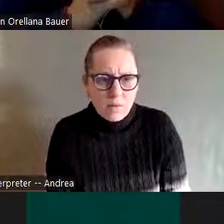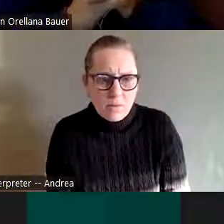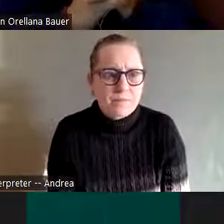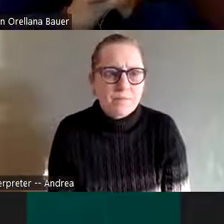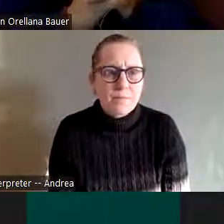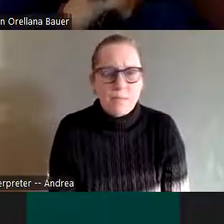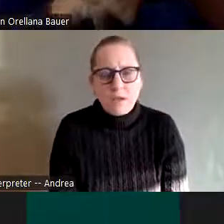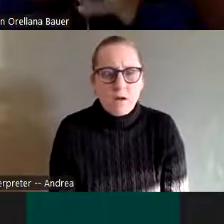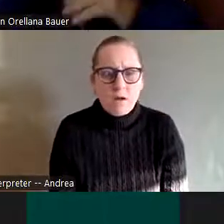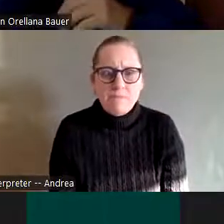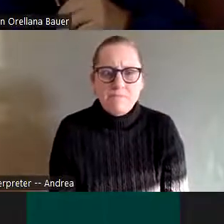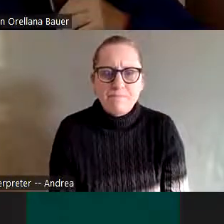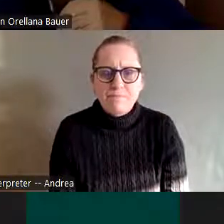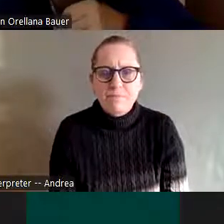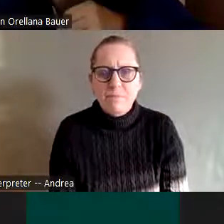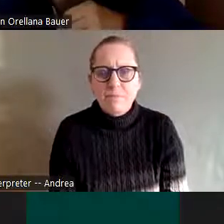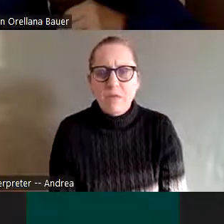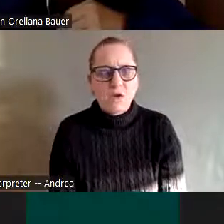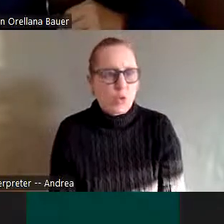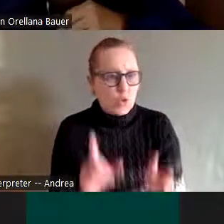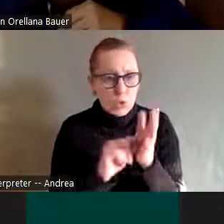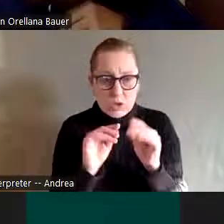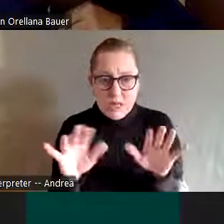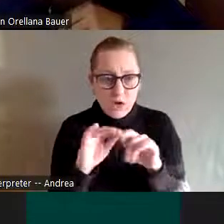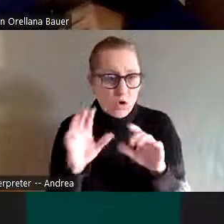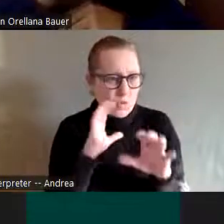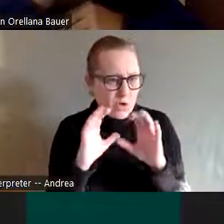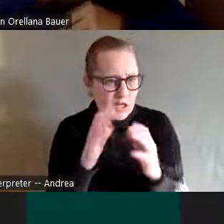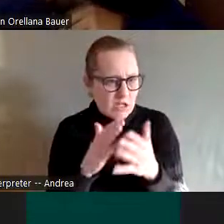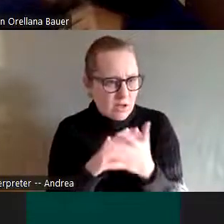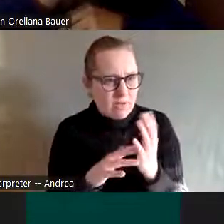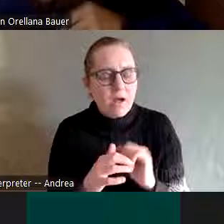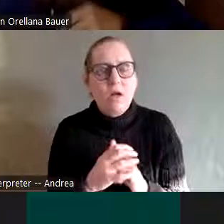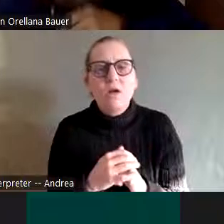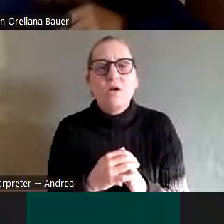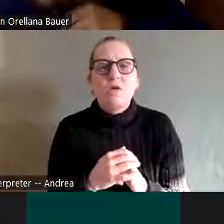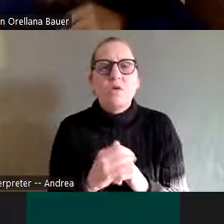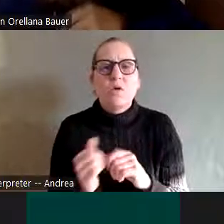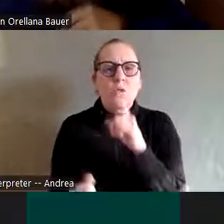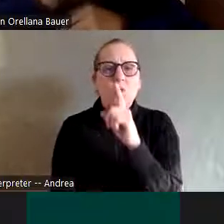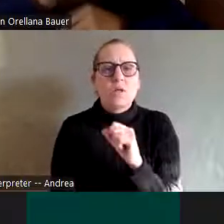or just, you know, newsletter communication, stuff like that. So it really,